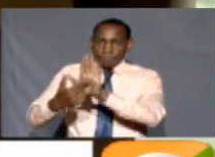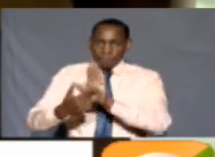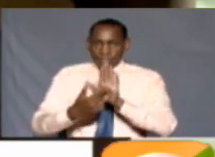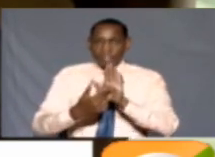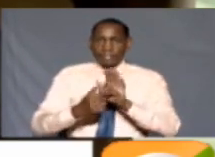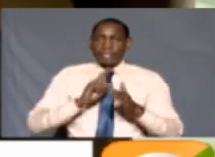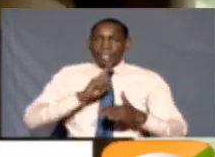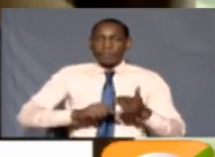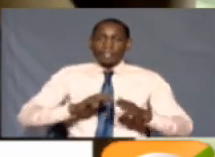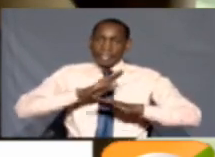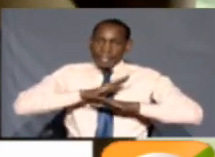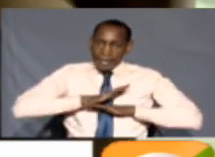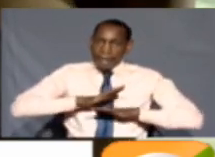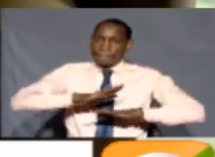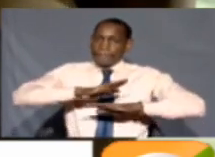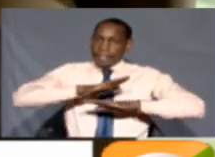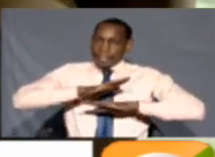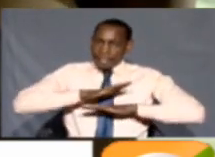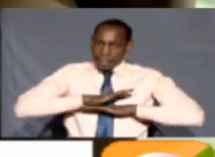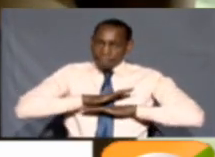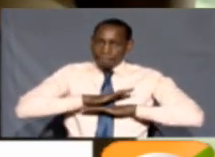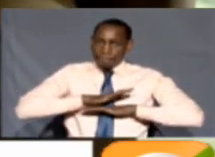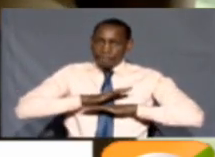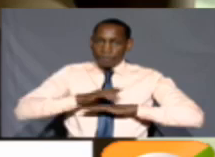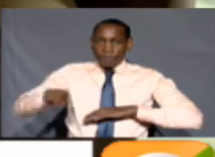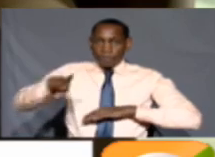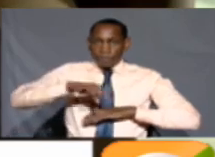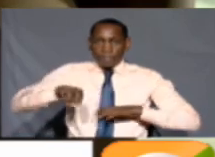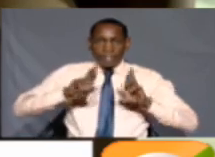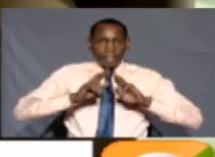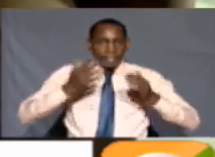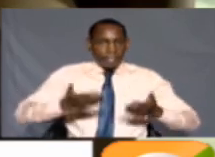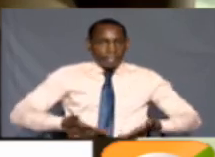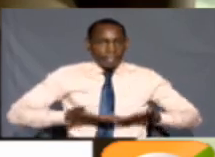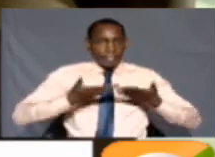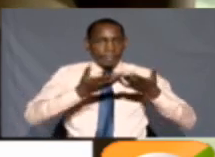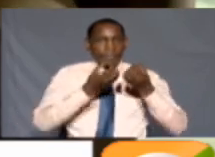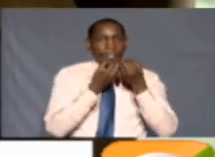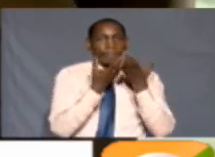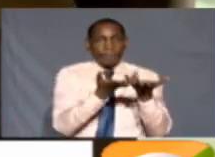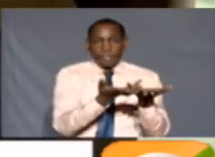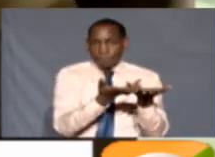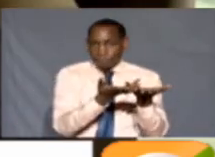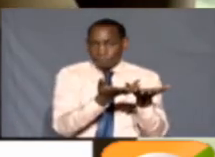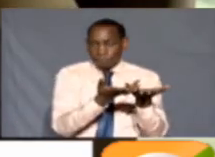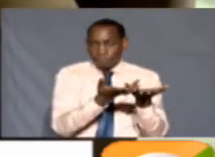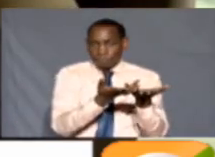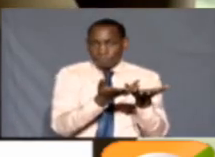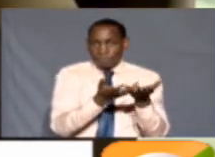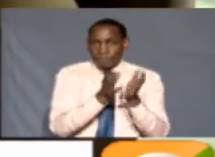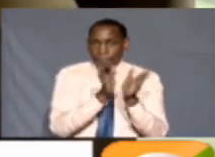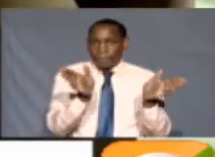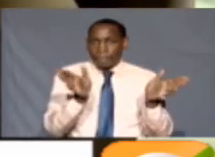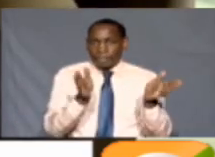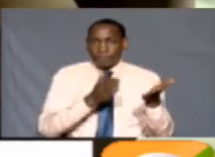enough is enough, we are going to provide this information to the